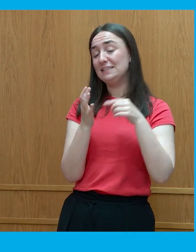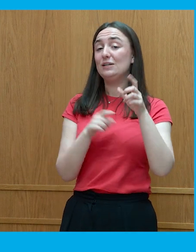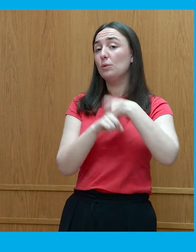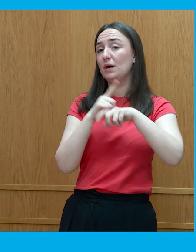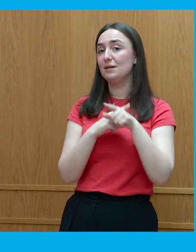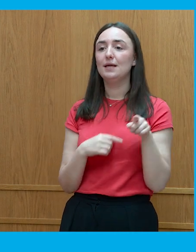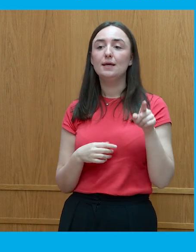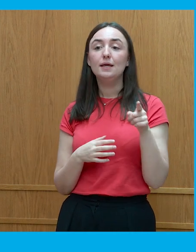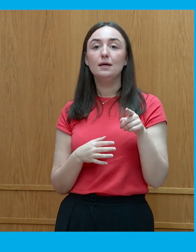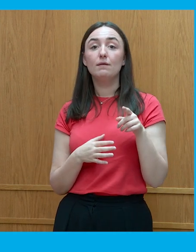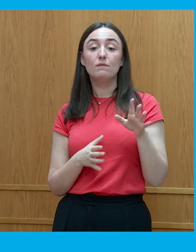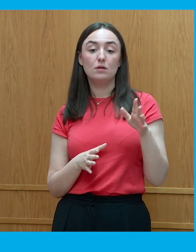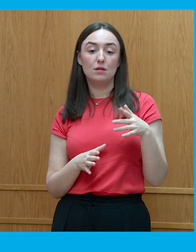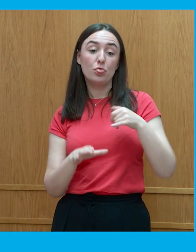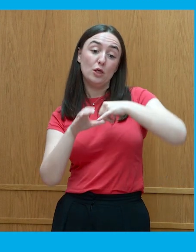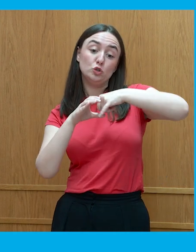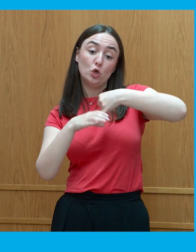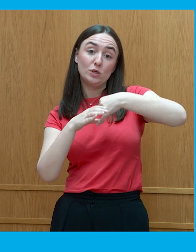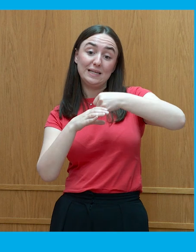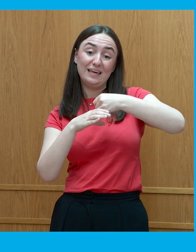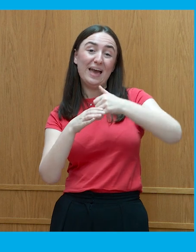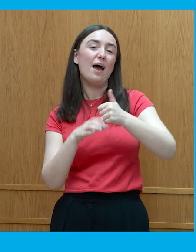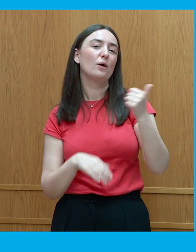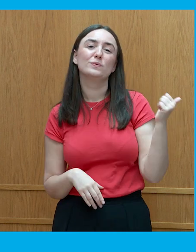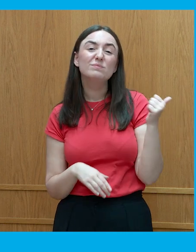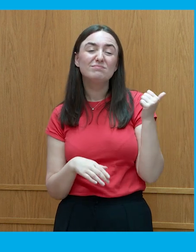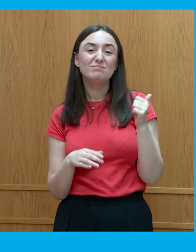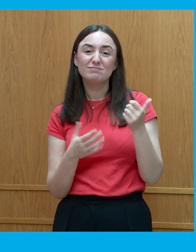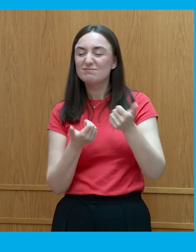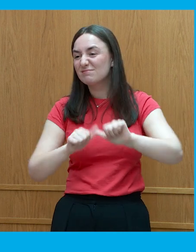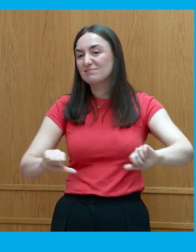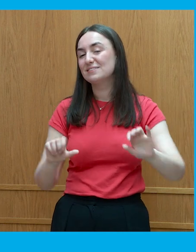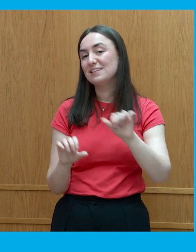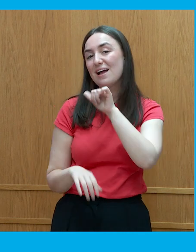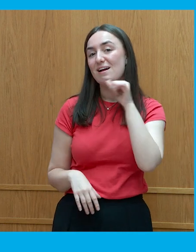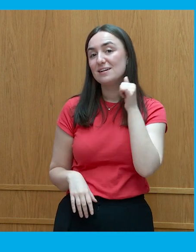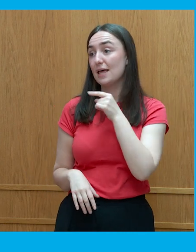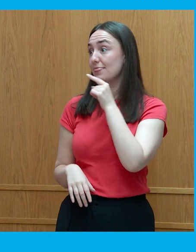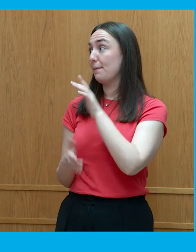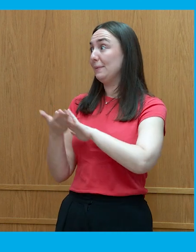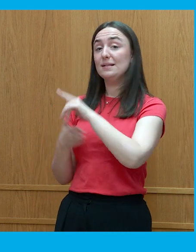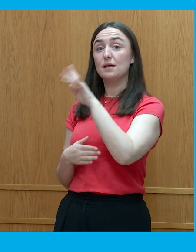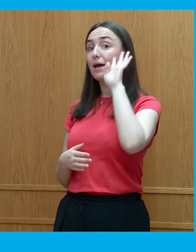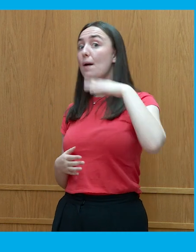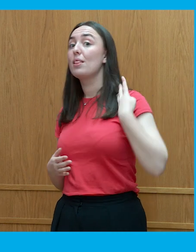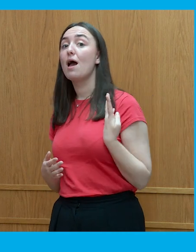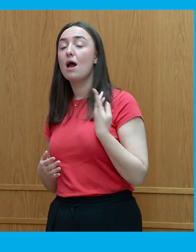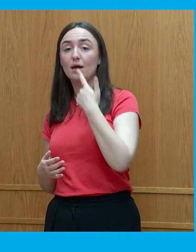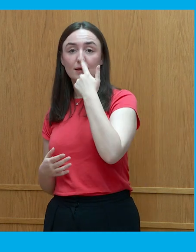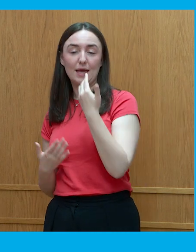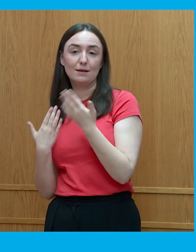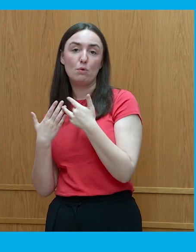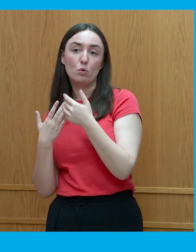the toxic out of toxic masculinity in a way that I think makes Kamala more appealing, and this is where we